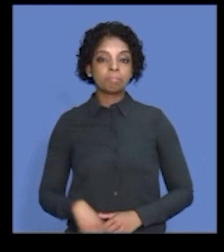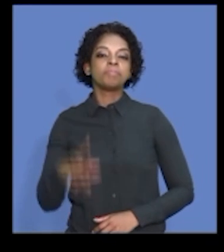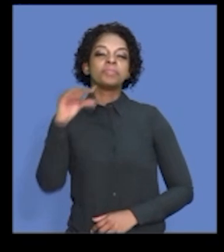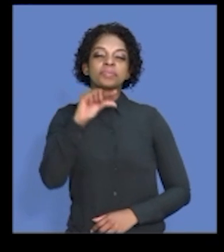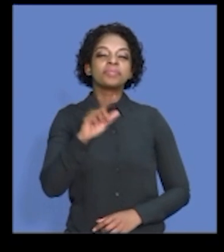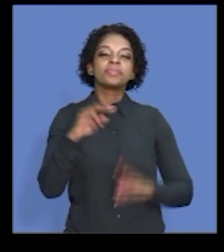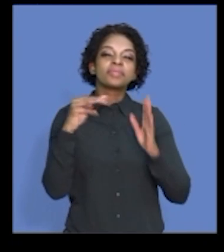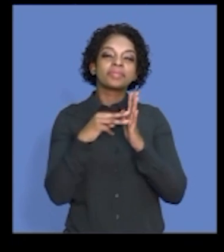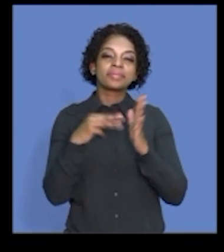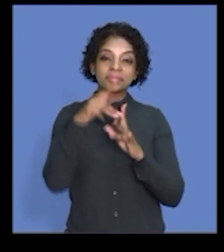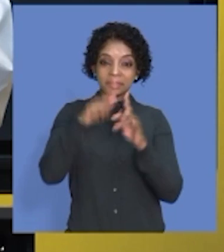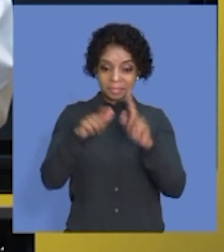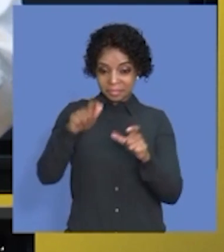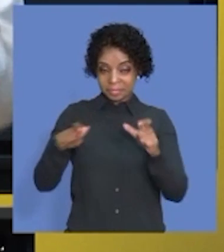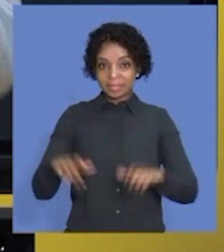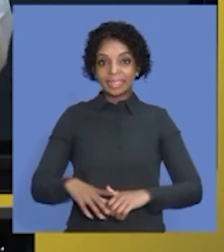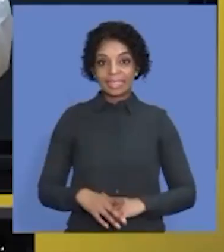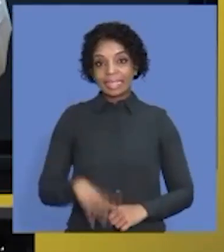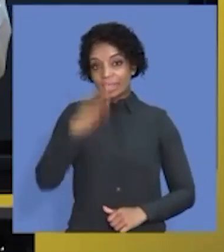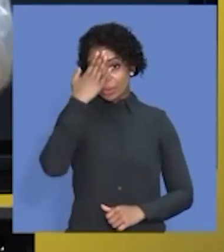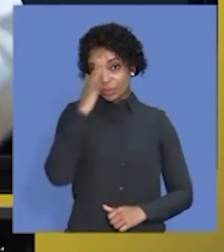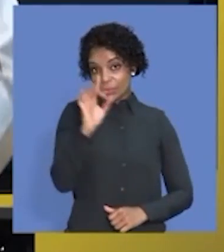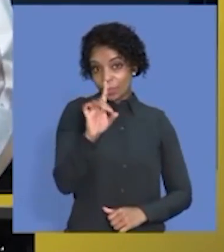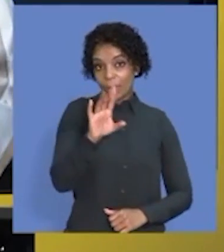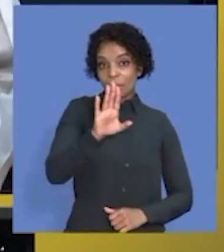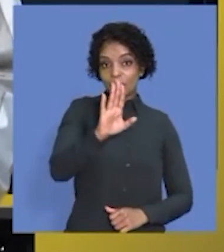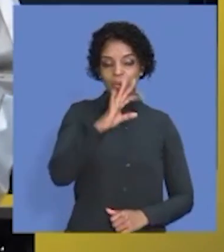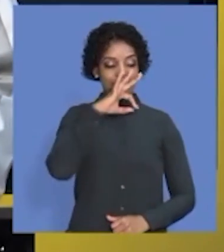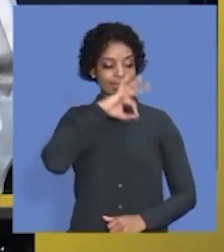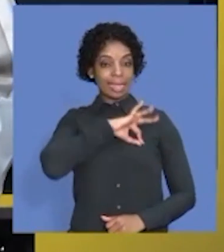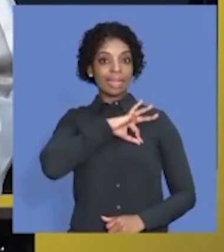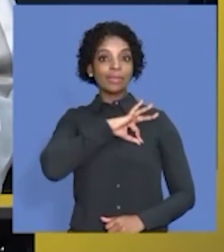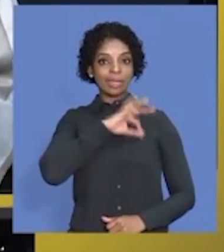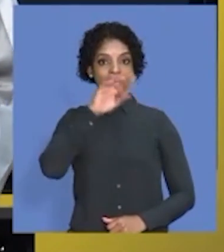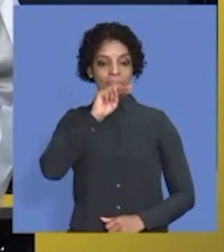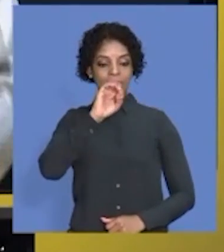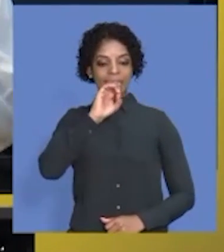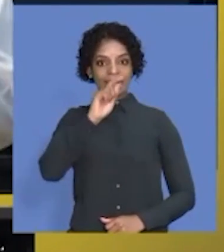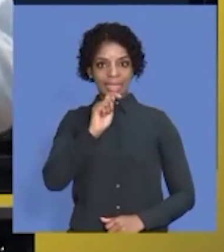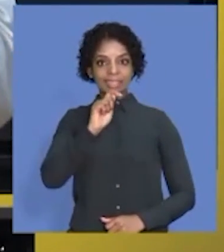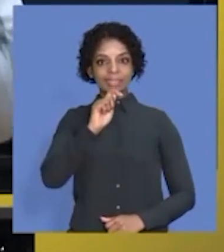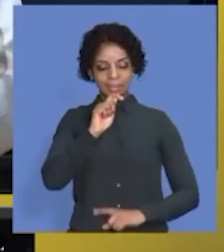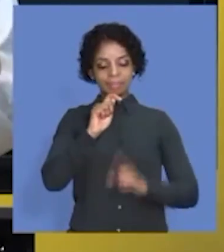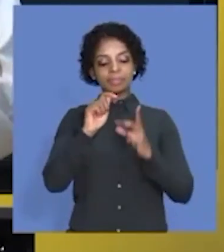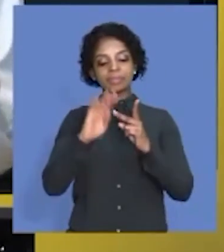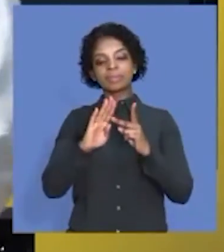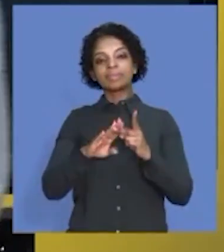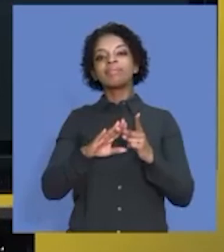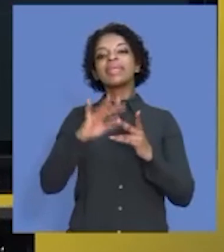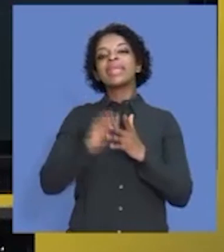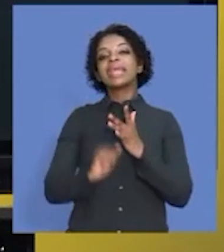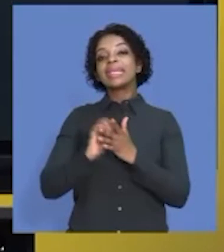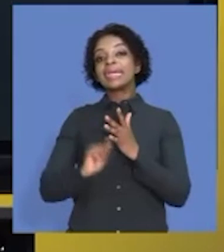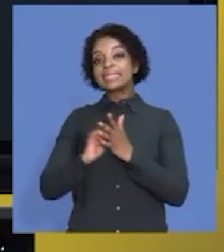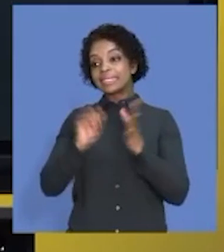line here, grade 12s, is know that net salary plus your deductions will give you your gross salary.